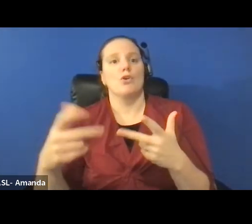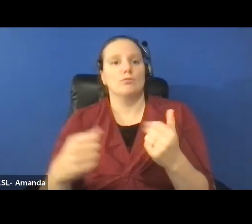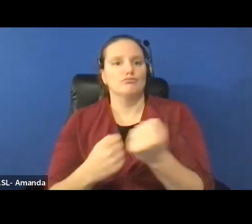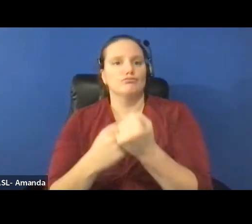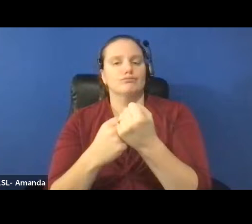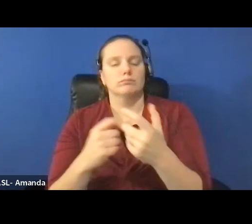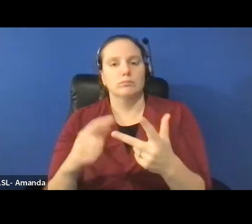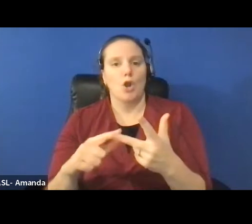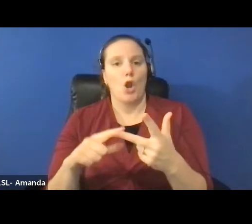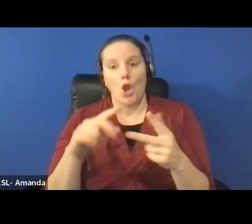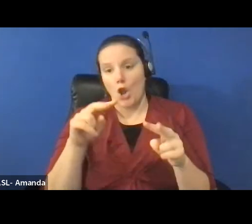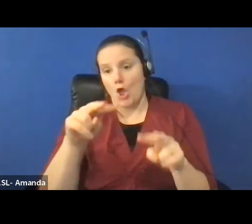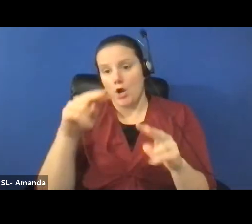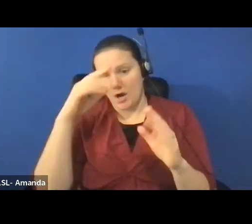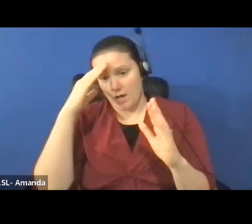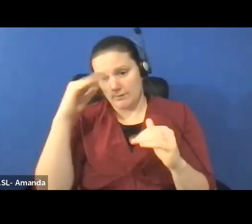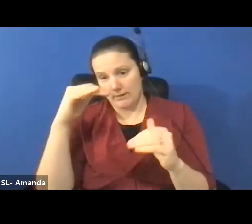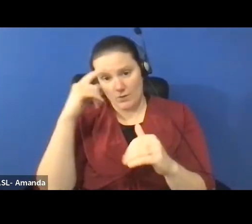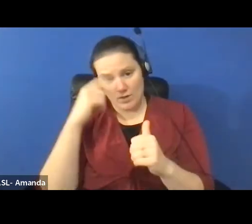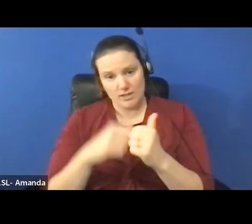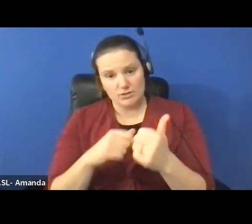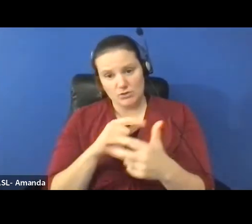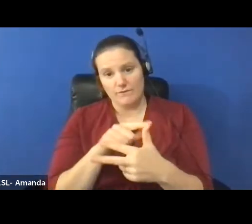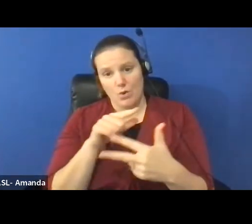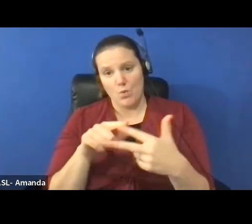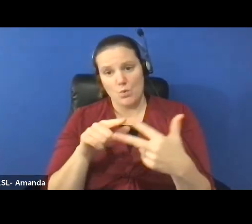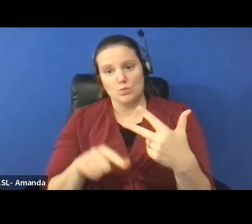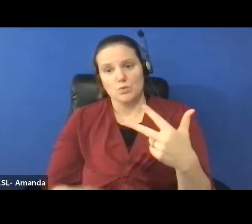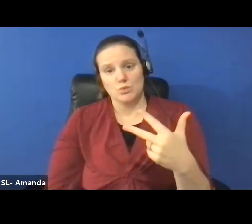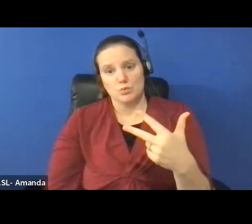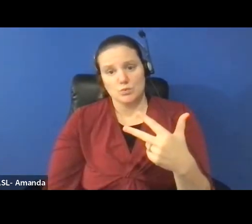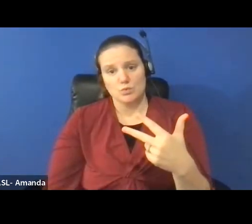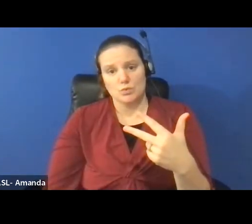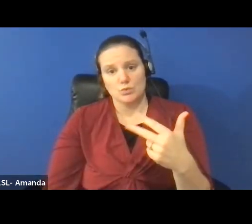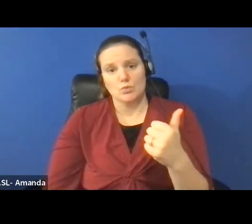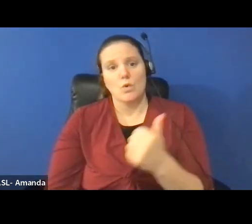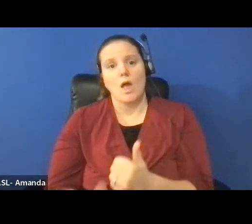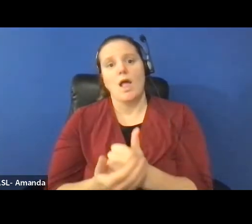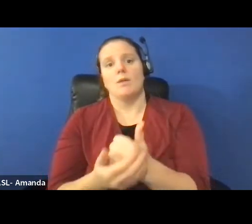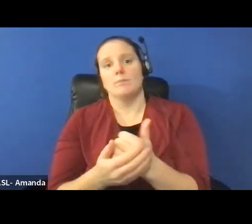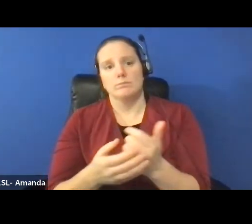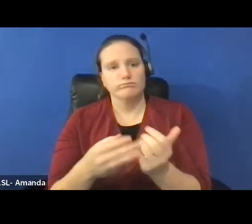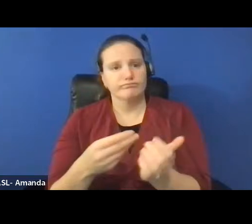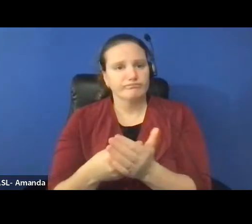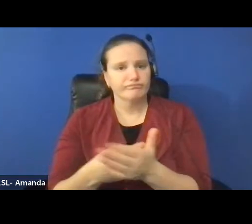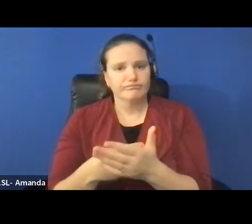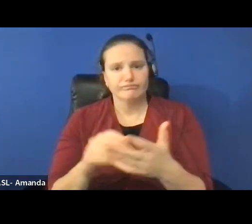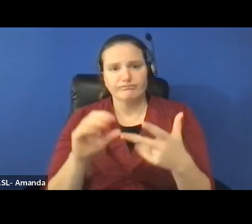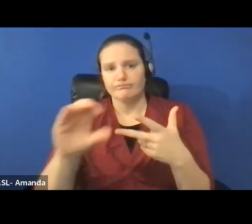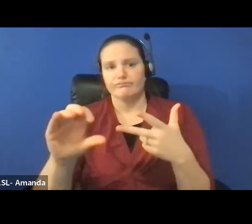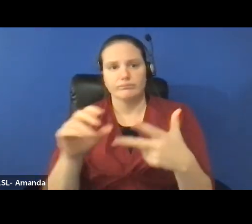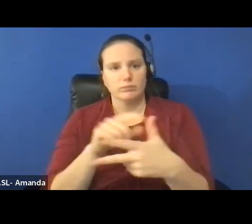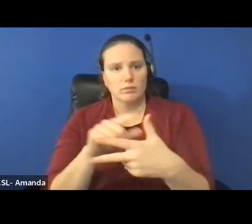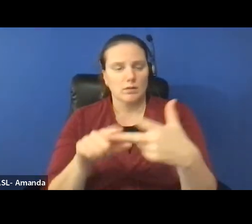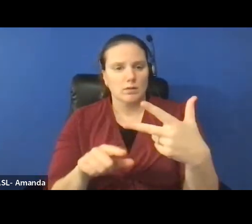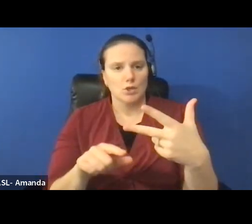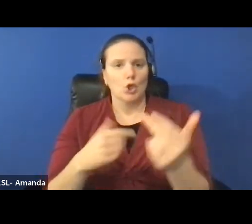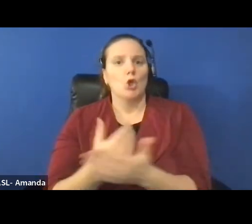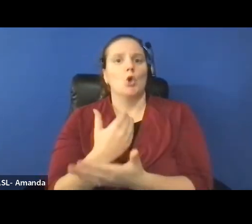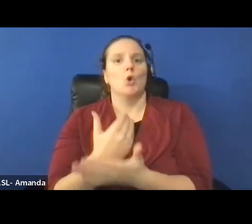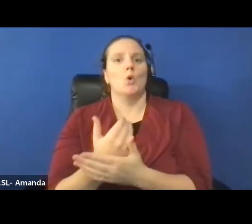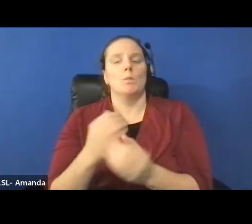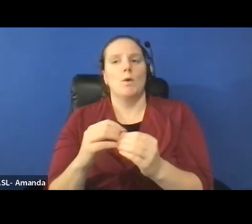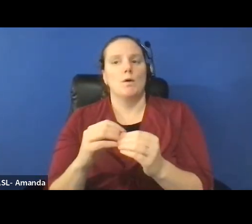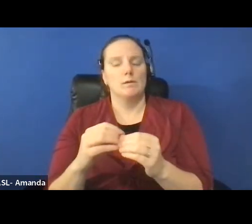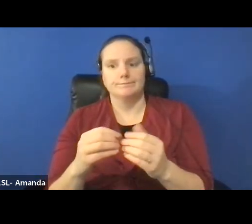the expectations from each of those sources to help fund whatever that new and more